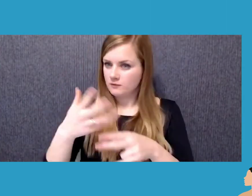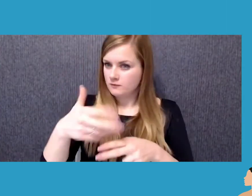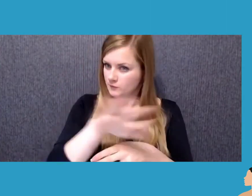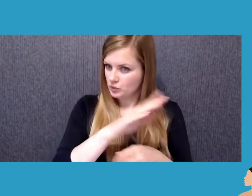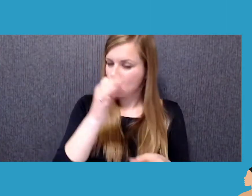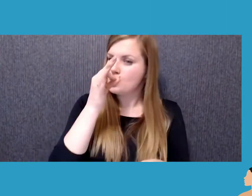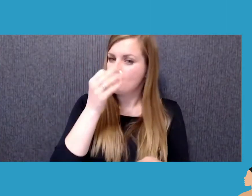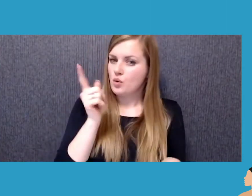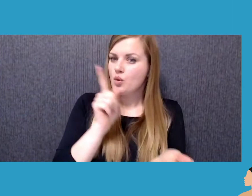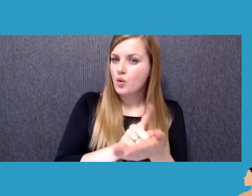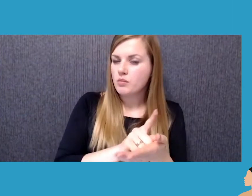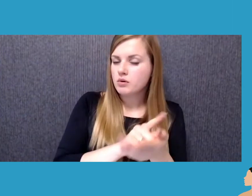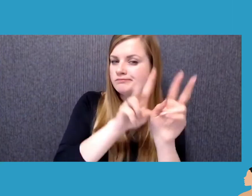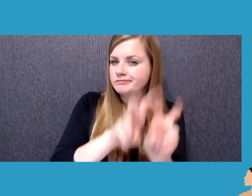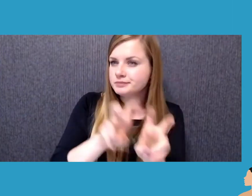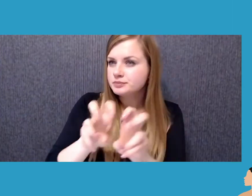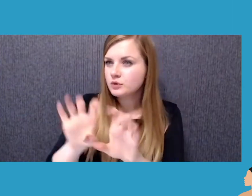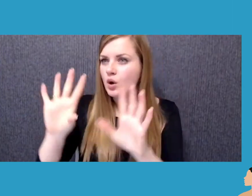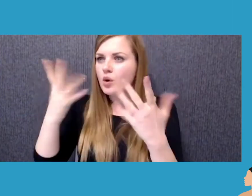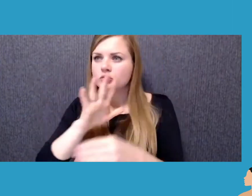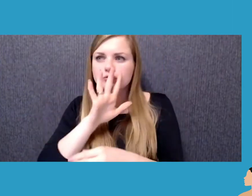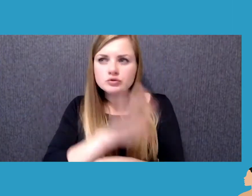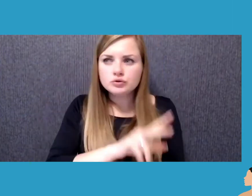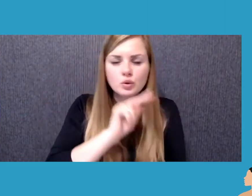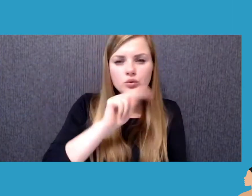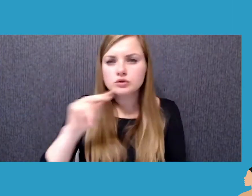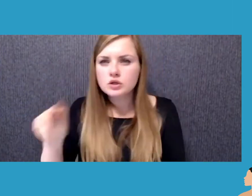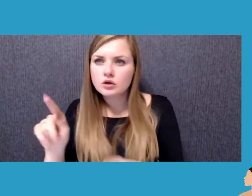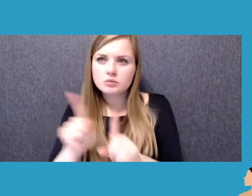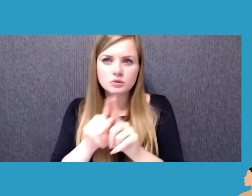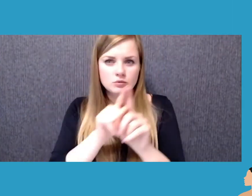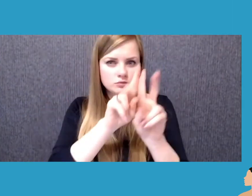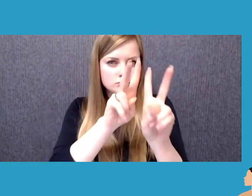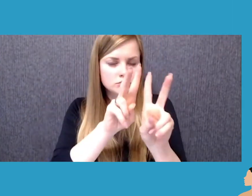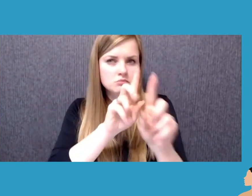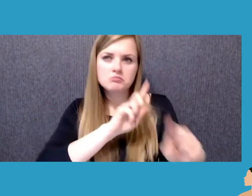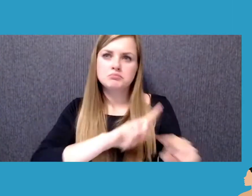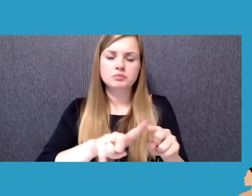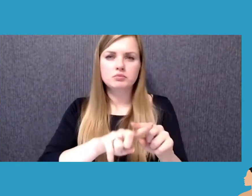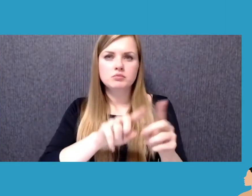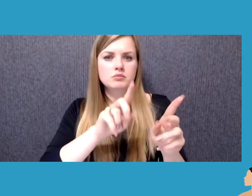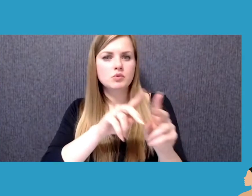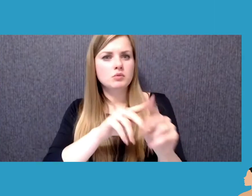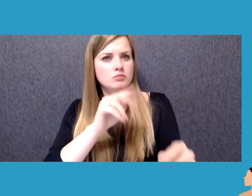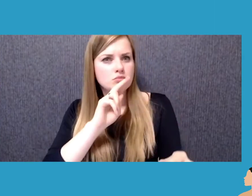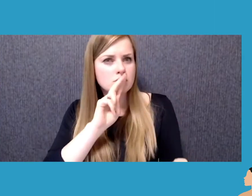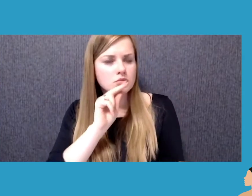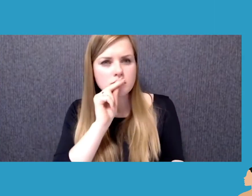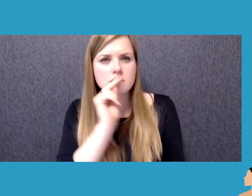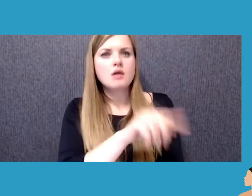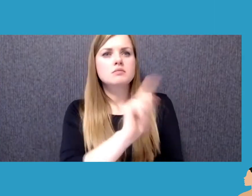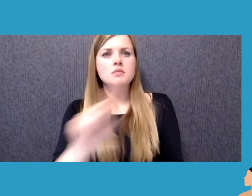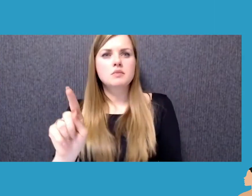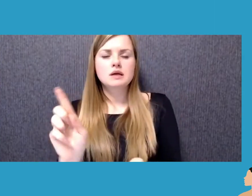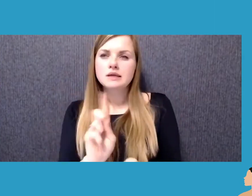But more needs to be done, I'd say, and as Alex said, ODIHR is here to support both the state and civil society, if